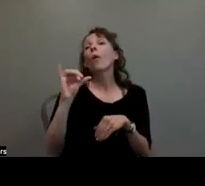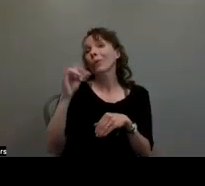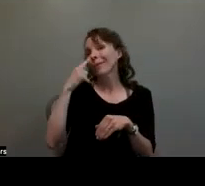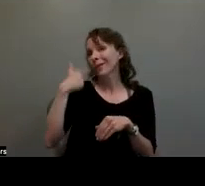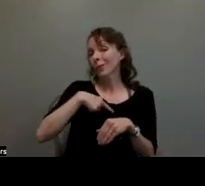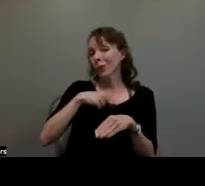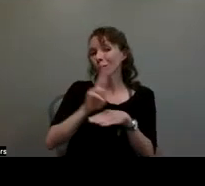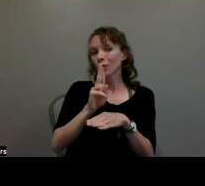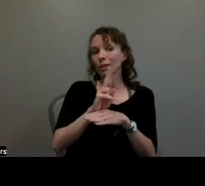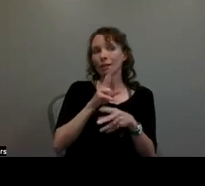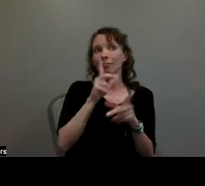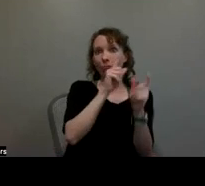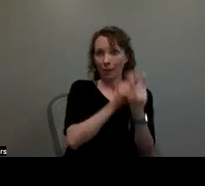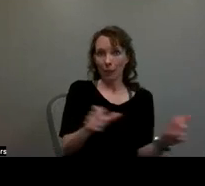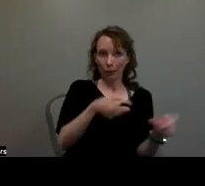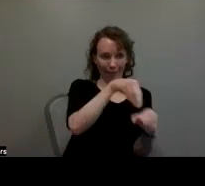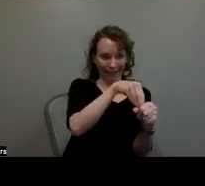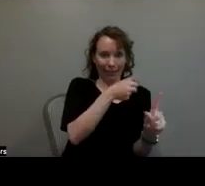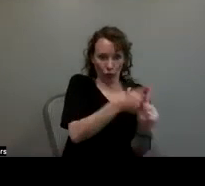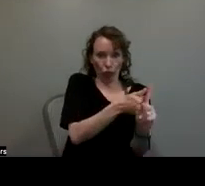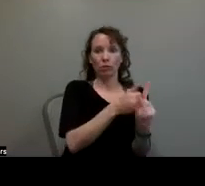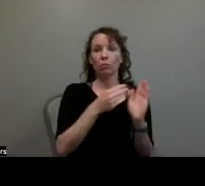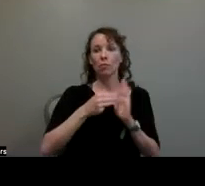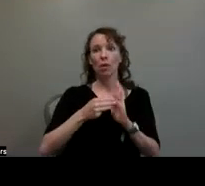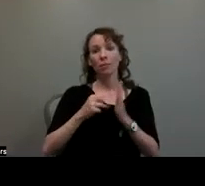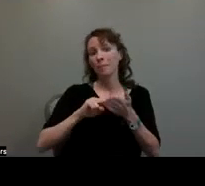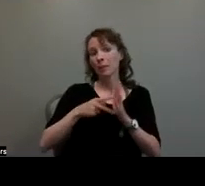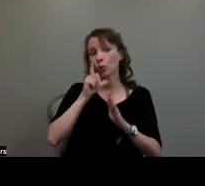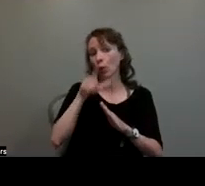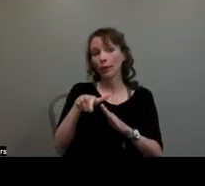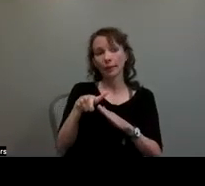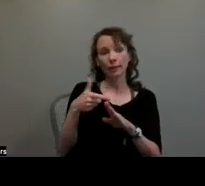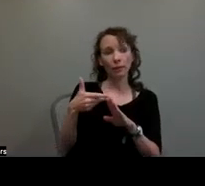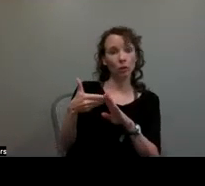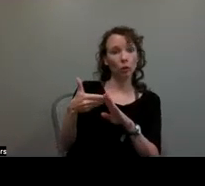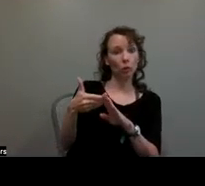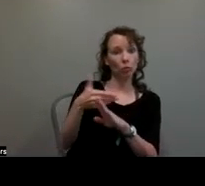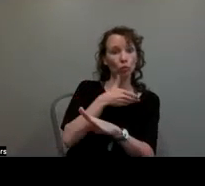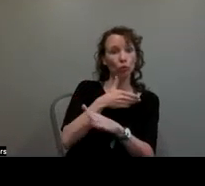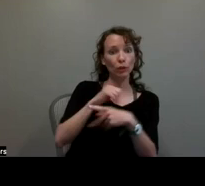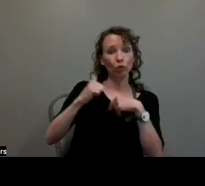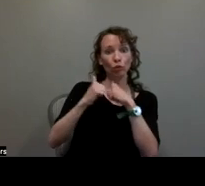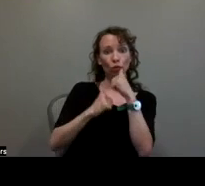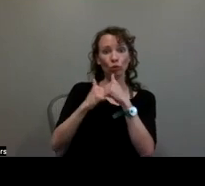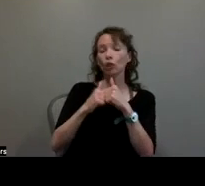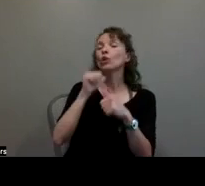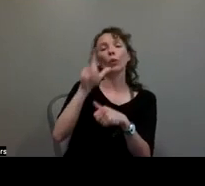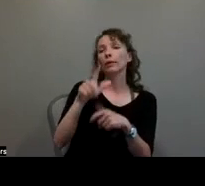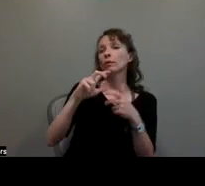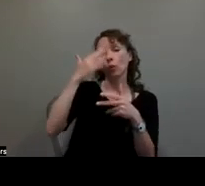intrinsic models, you don't need protein structure as well. And we're also jumping directly